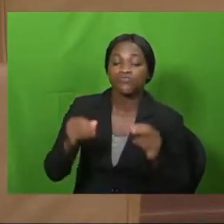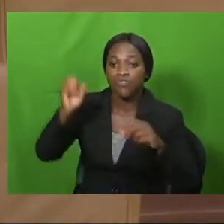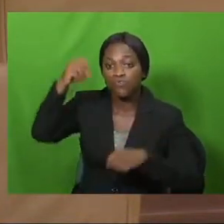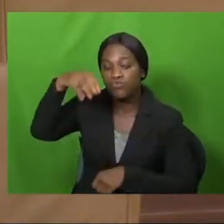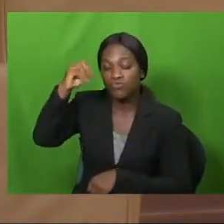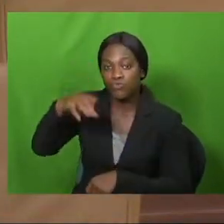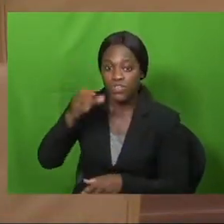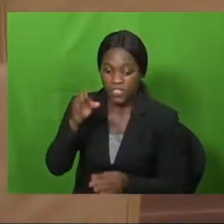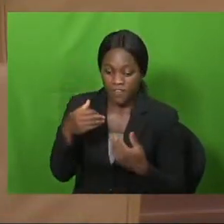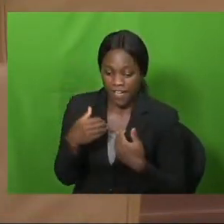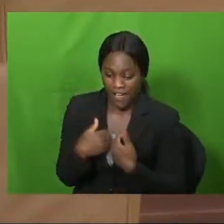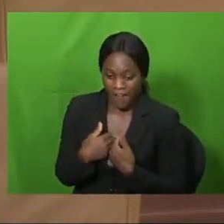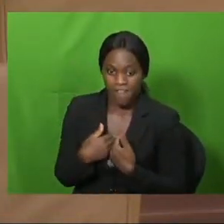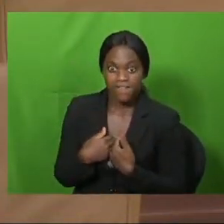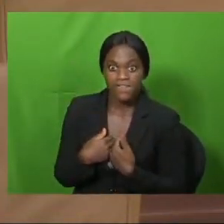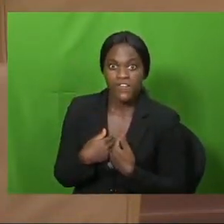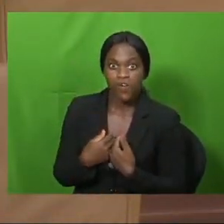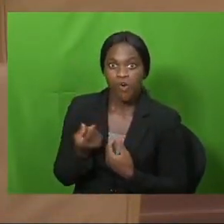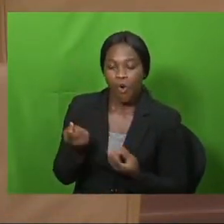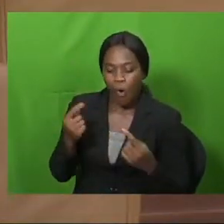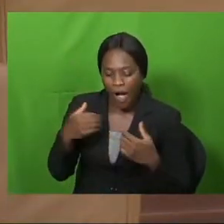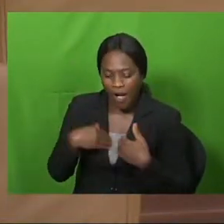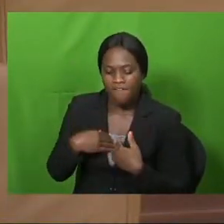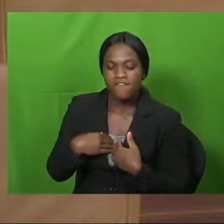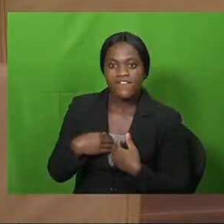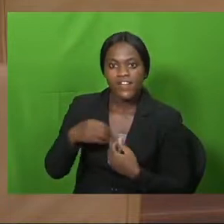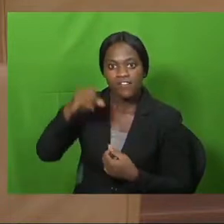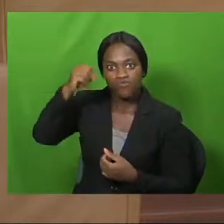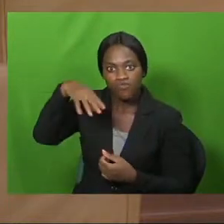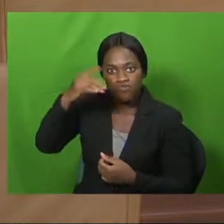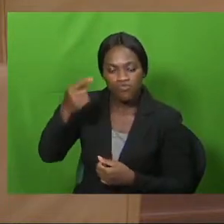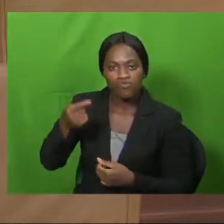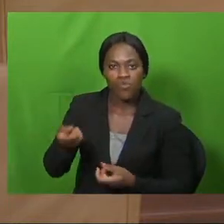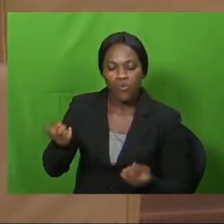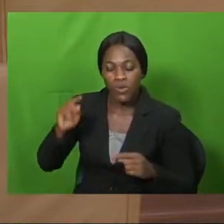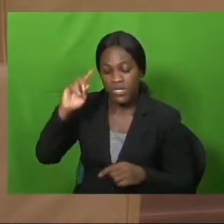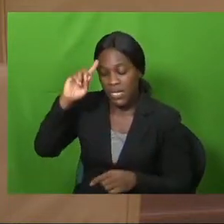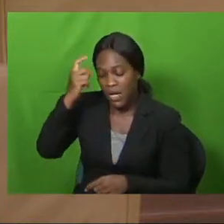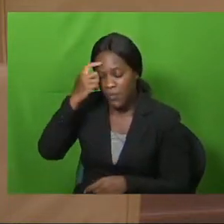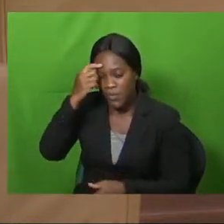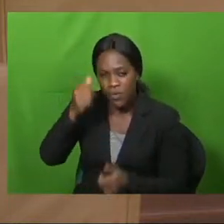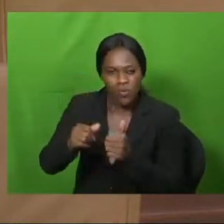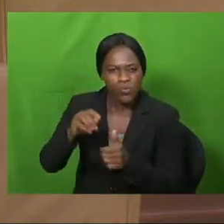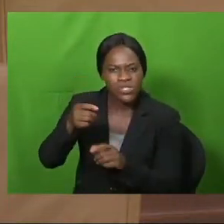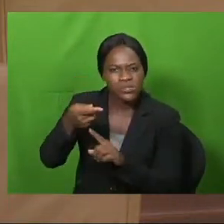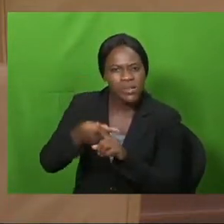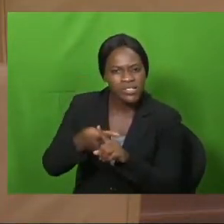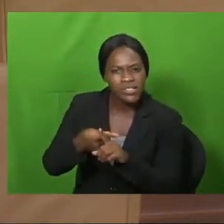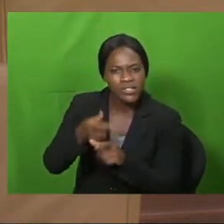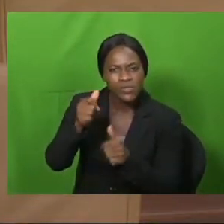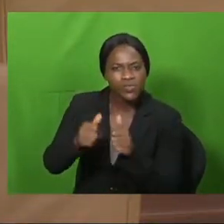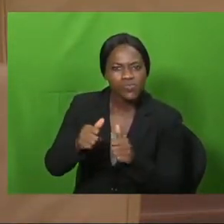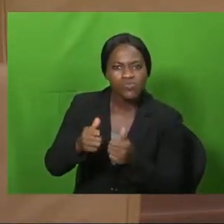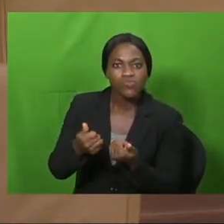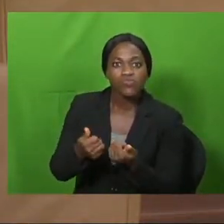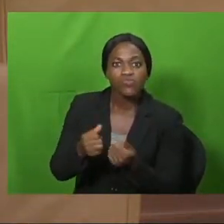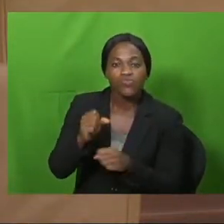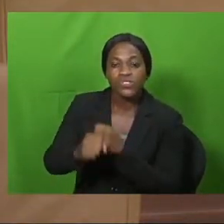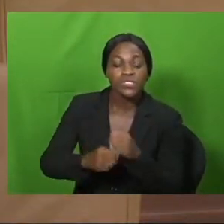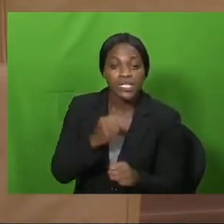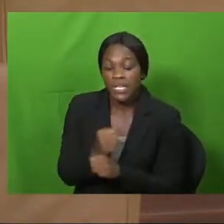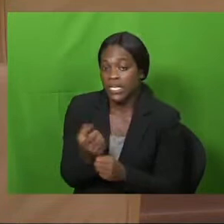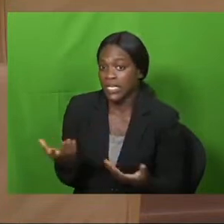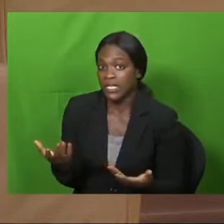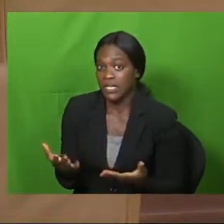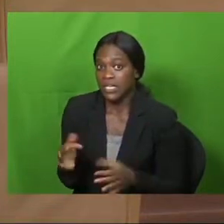you inherited Dumso, tell us when you solved it. Which month, which year? Because there can only be a terminal point. If you